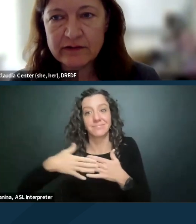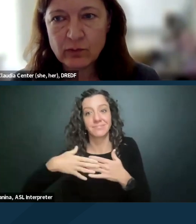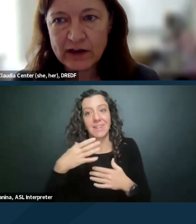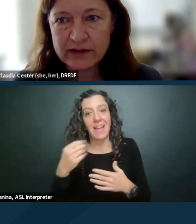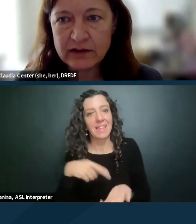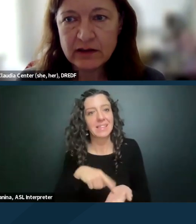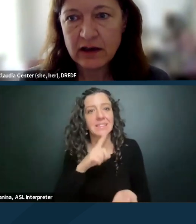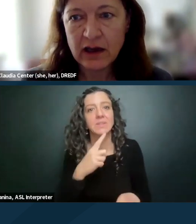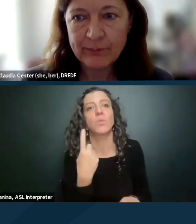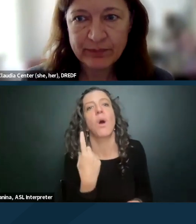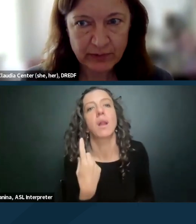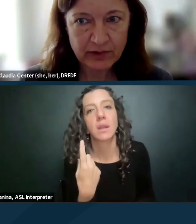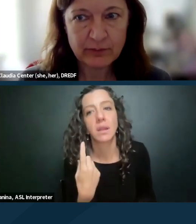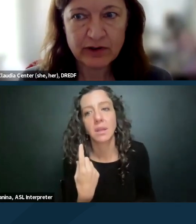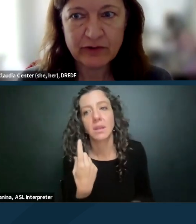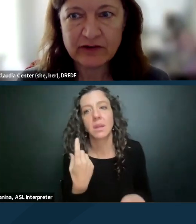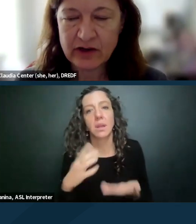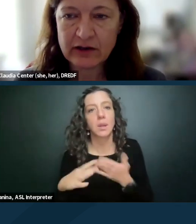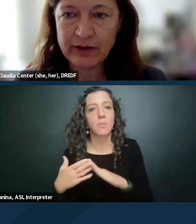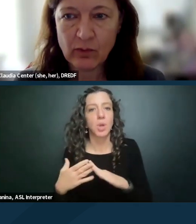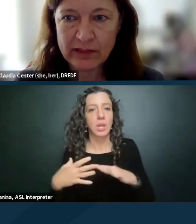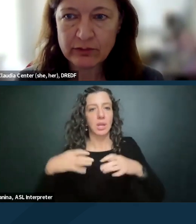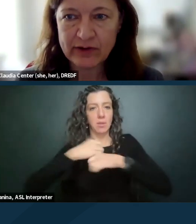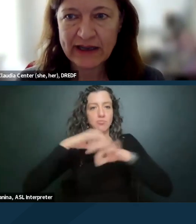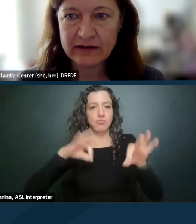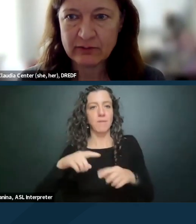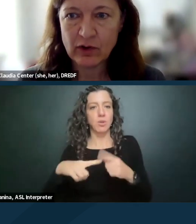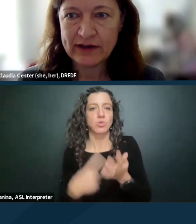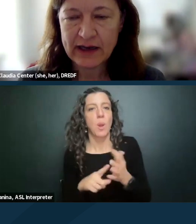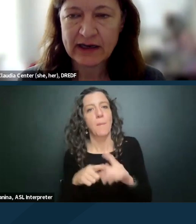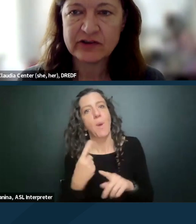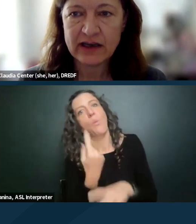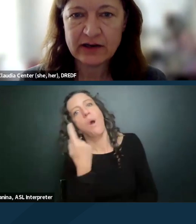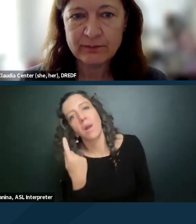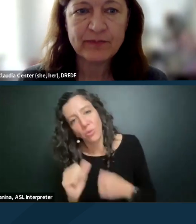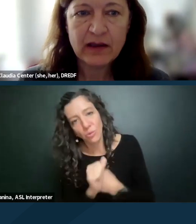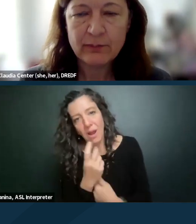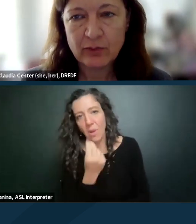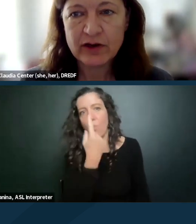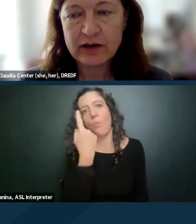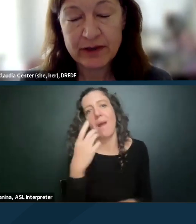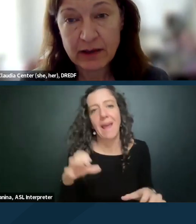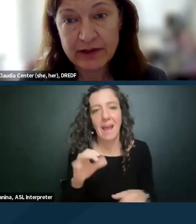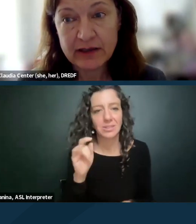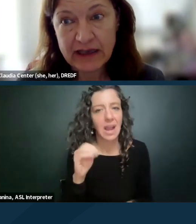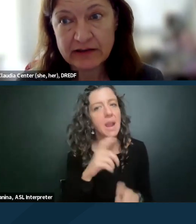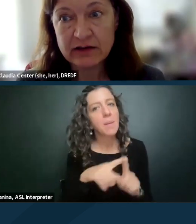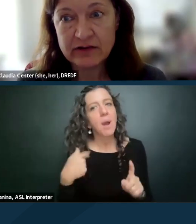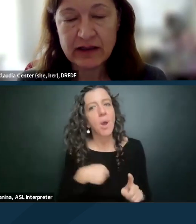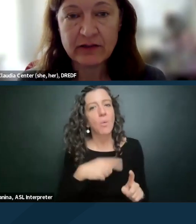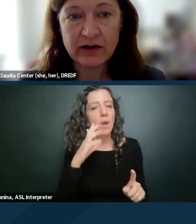so this is one community briefing to talk about one threat and one action item, but we're going to be